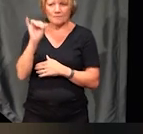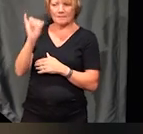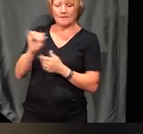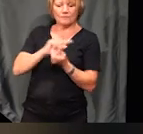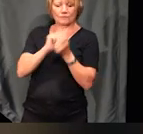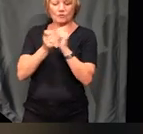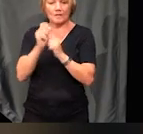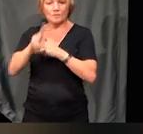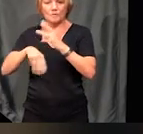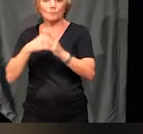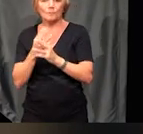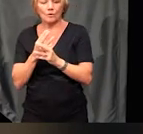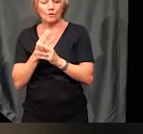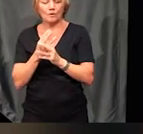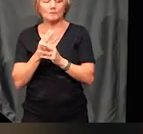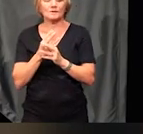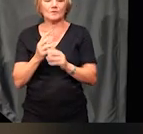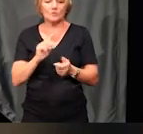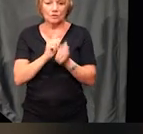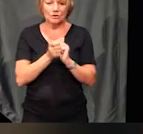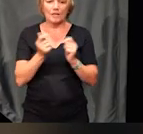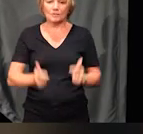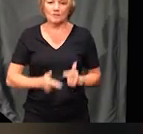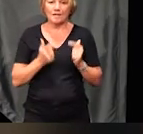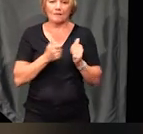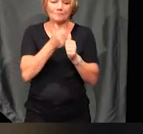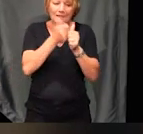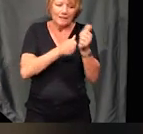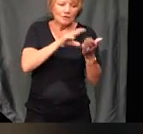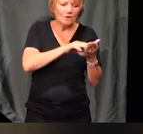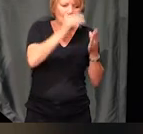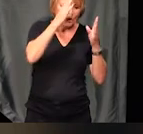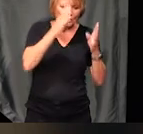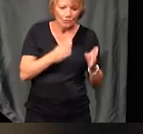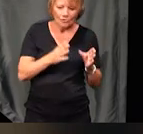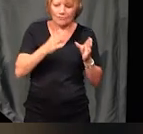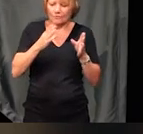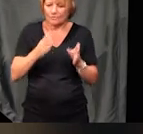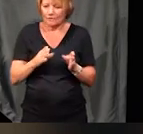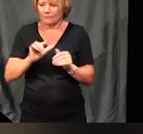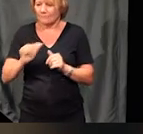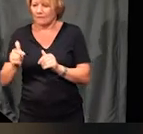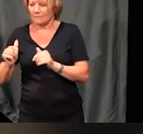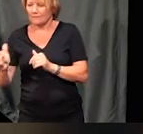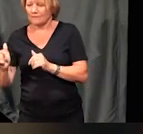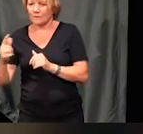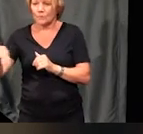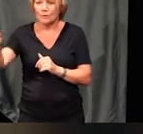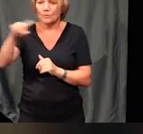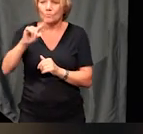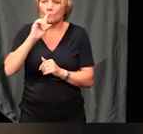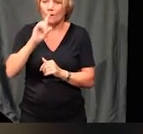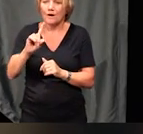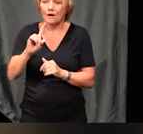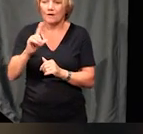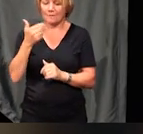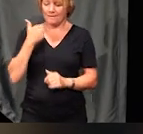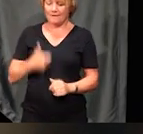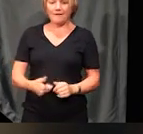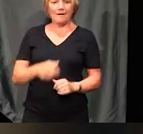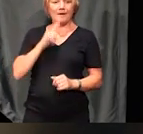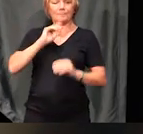changed the world by changing lives learner by learner, and you are some of them. I am,